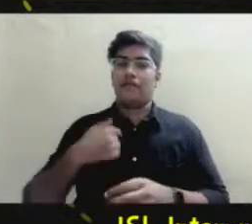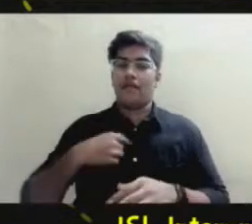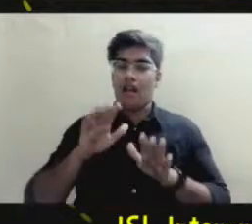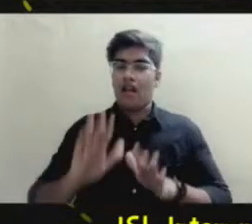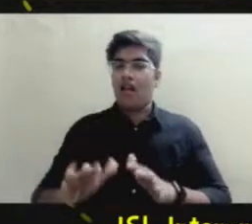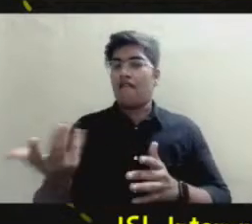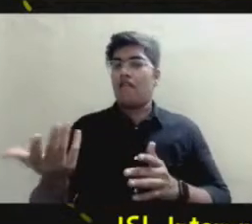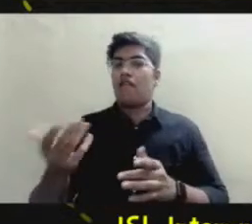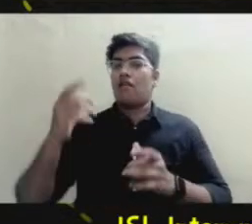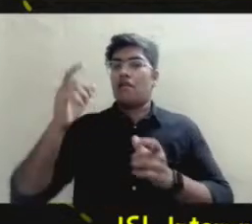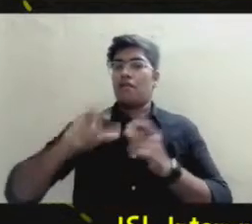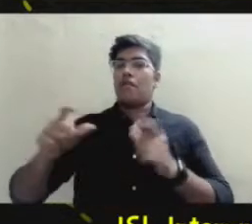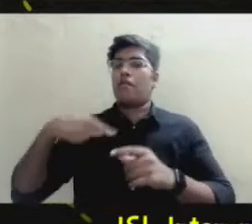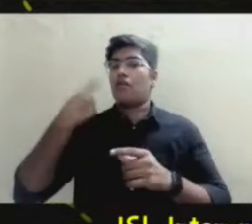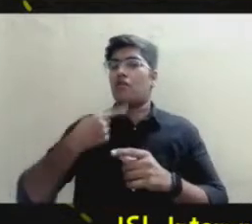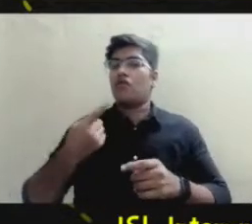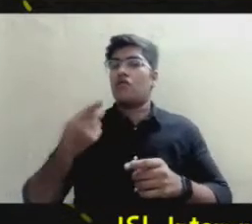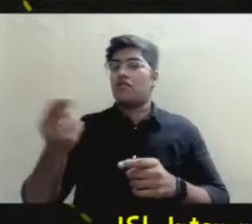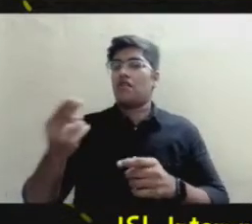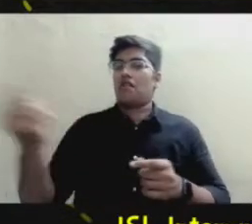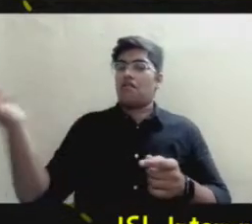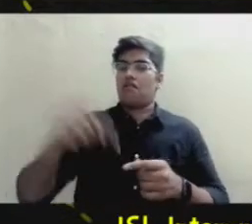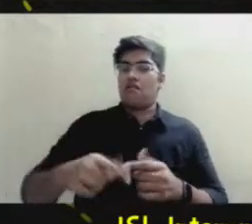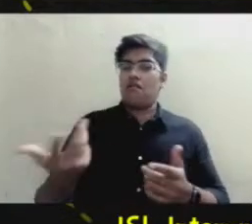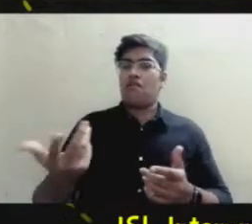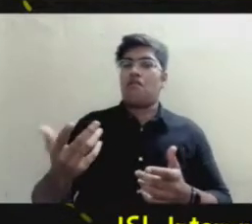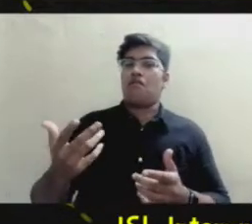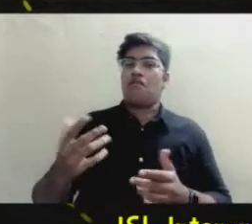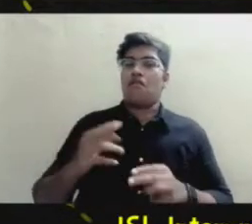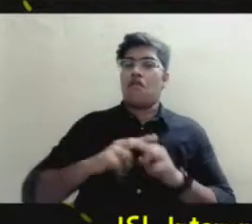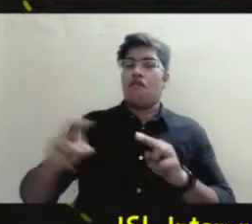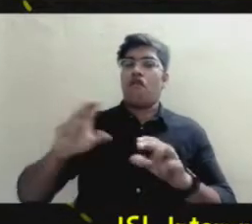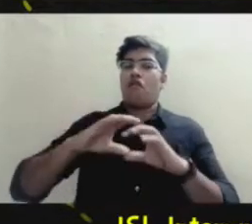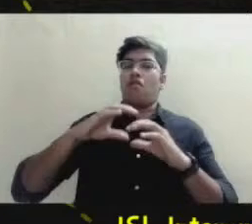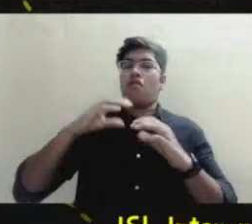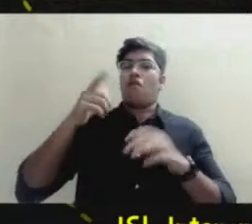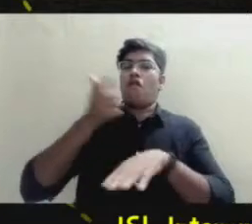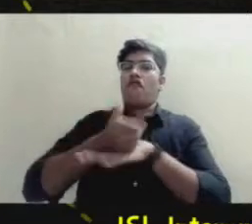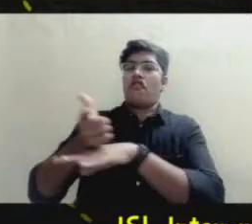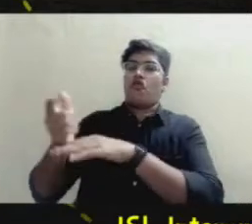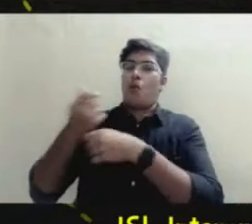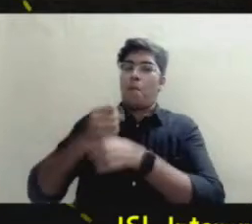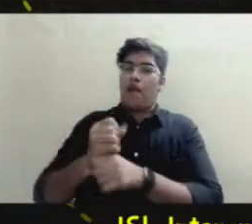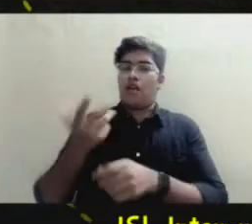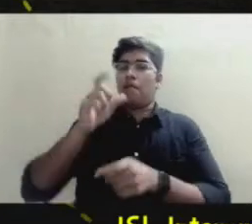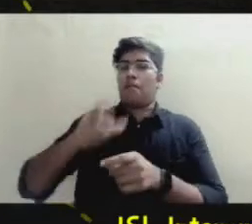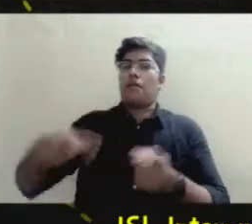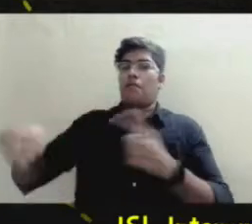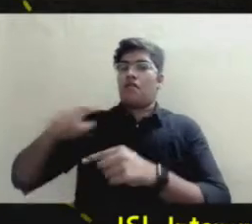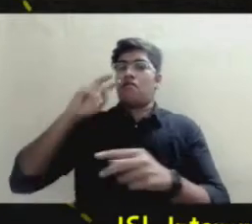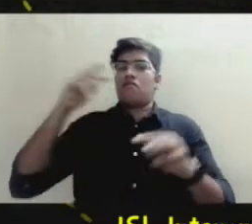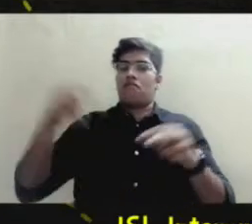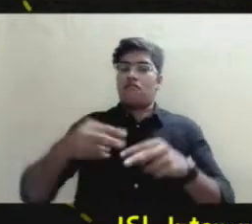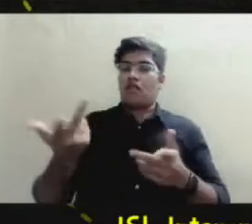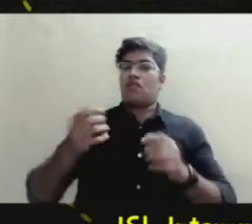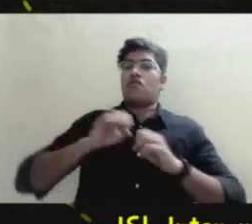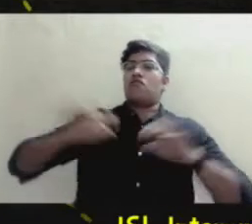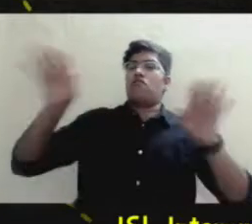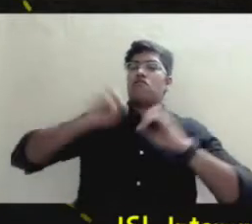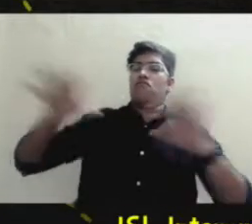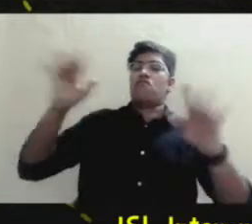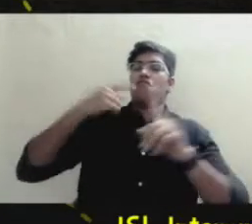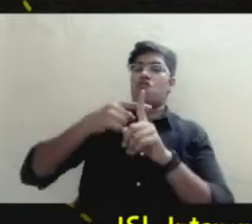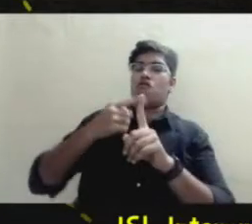a diktat which says, now let's have a whole set of videos and music which spread positivity,